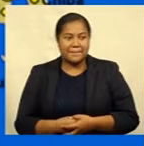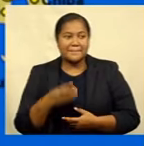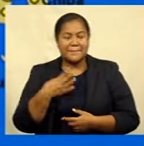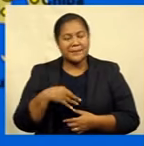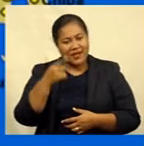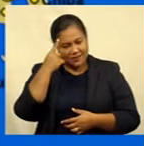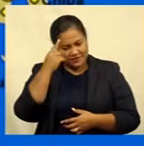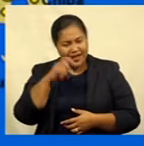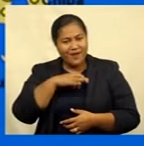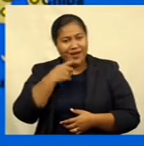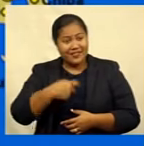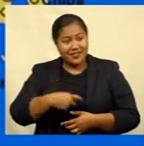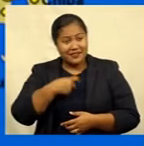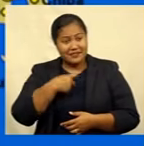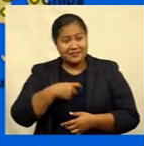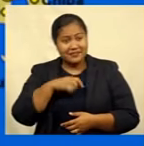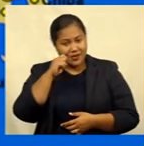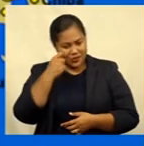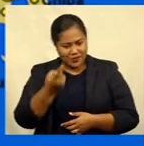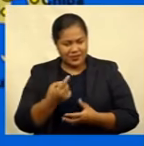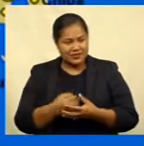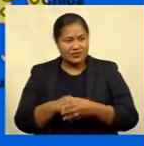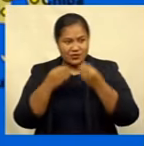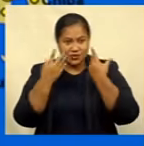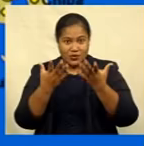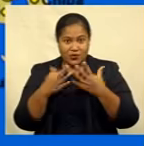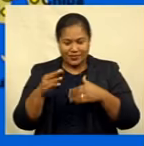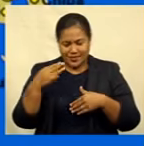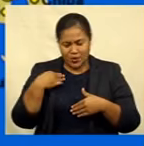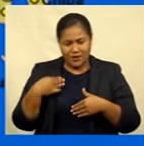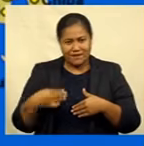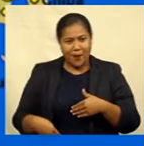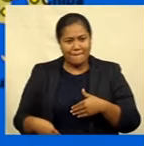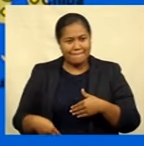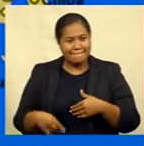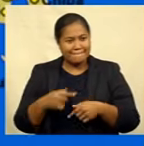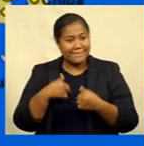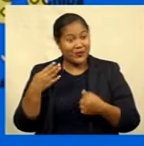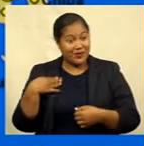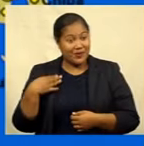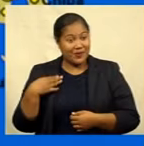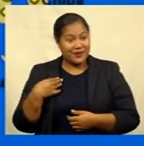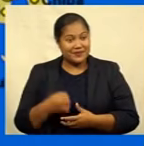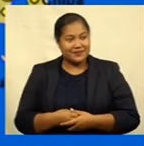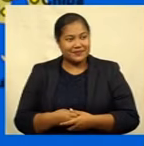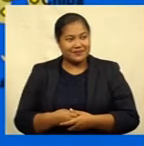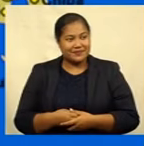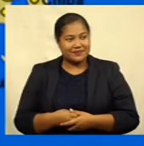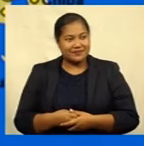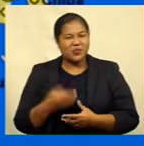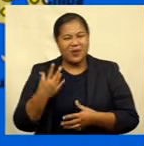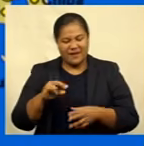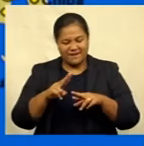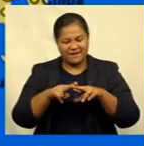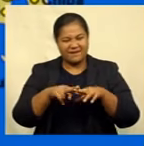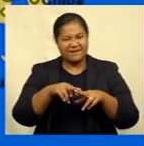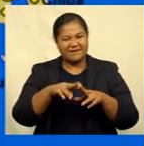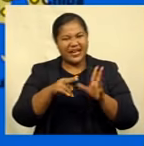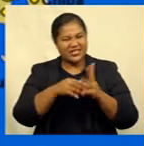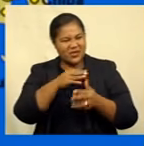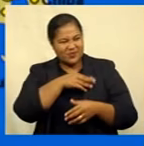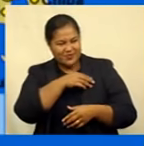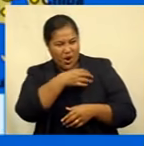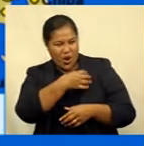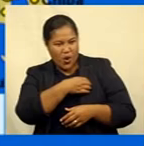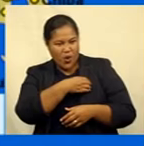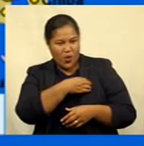identity will be in the uniforms that we wear. The Fasanok logo is on all